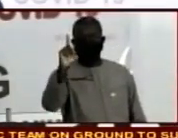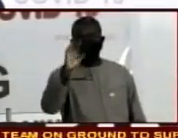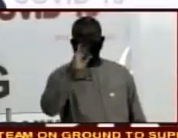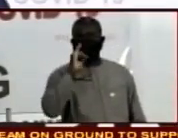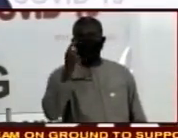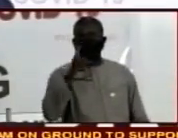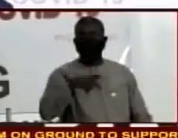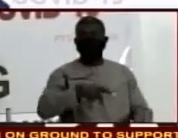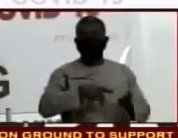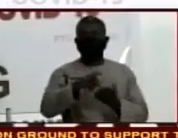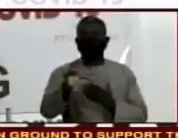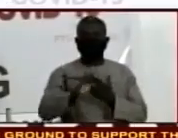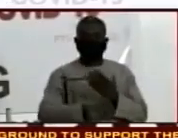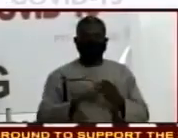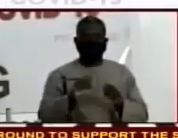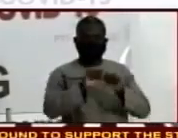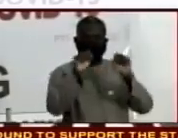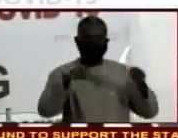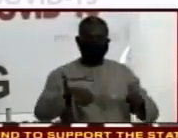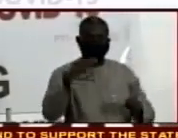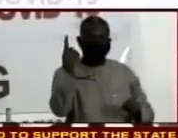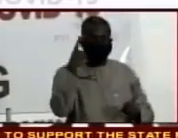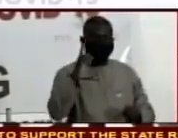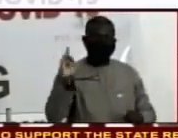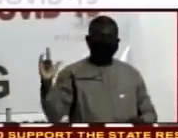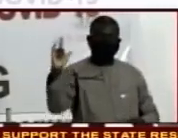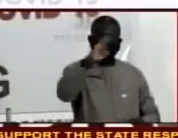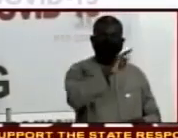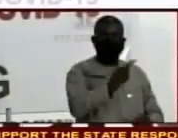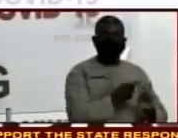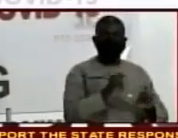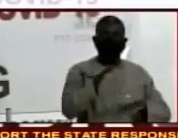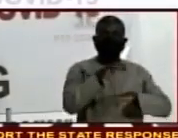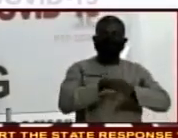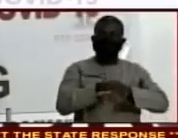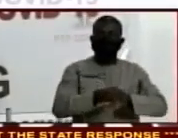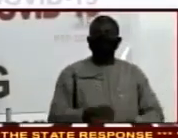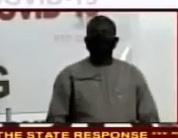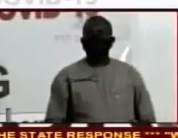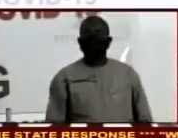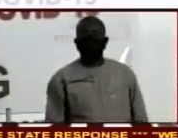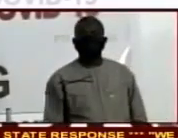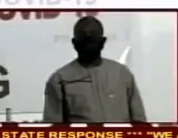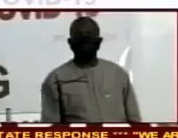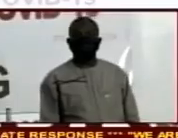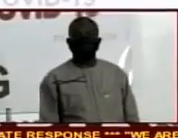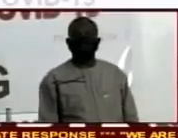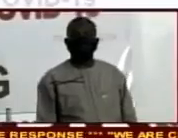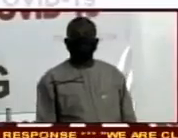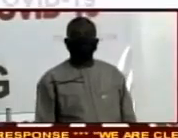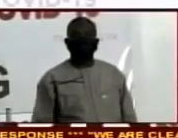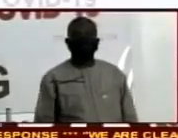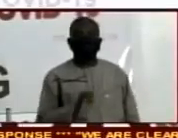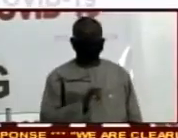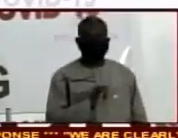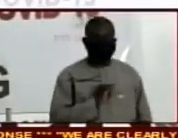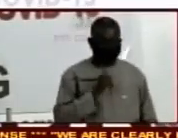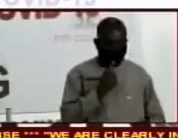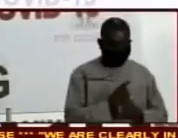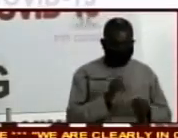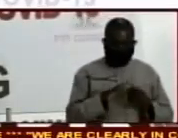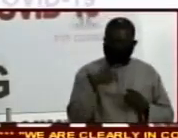payment system for the flight from London. And I'm glad you actually raised this